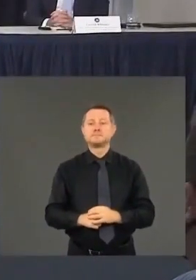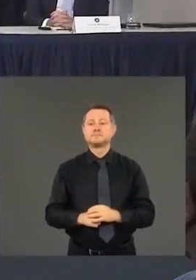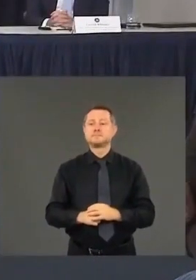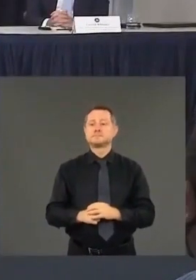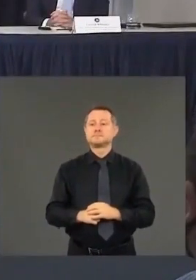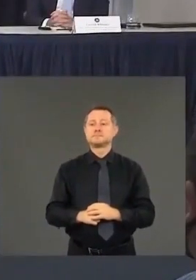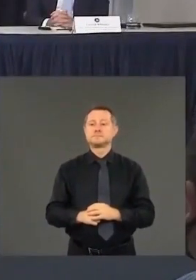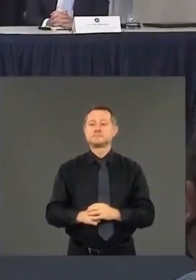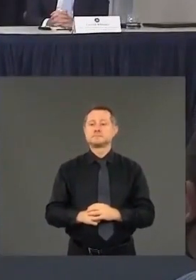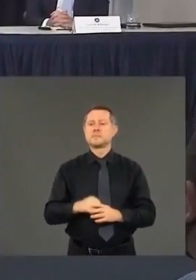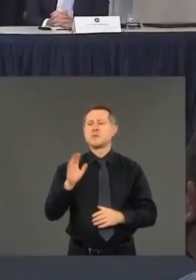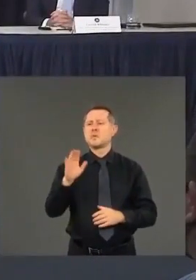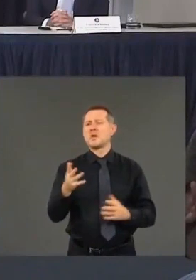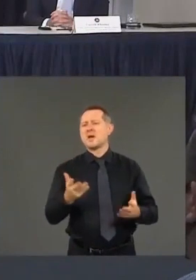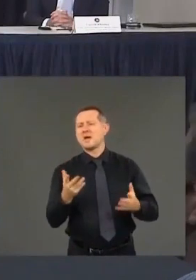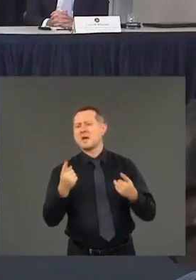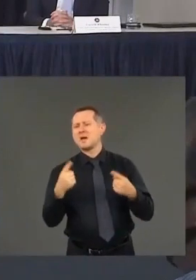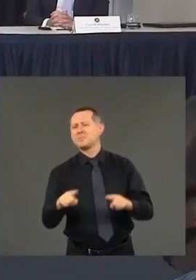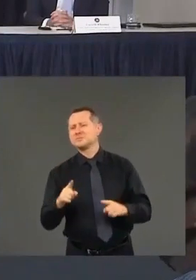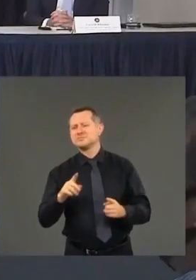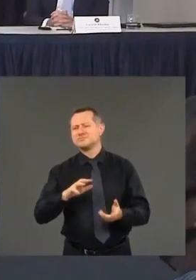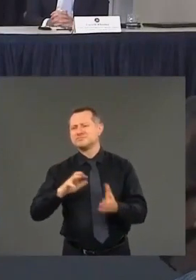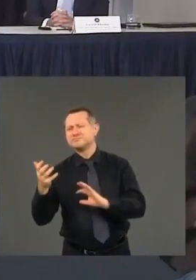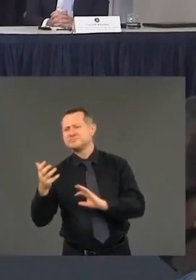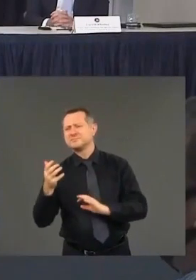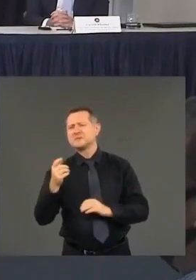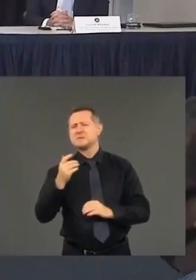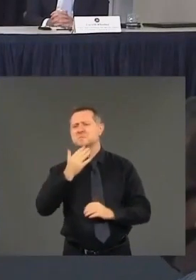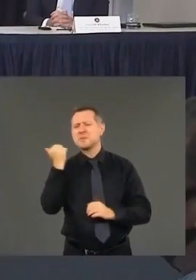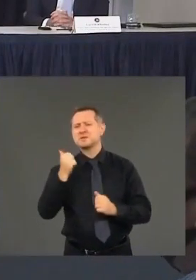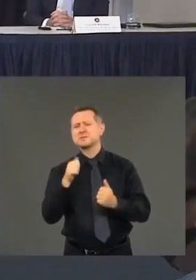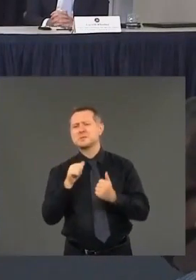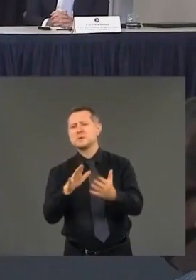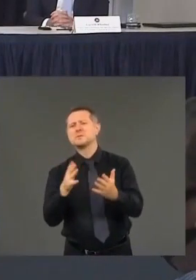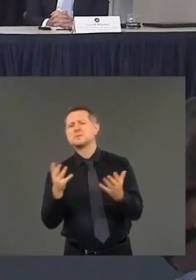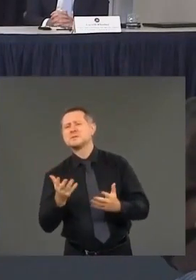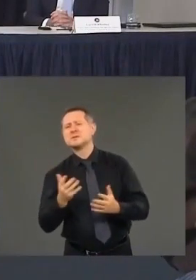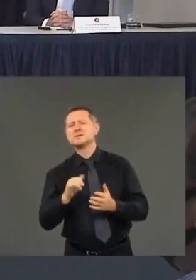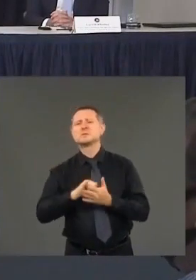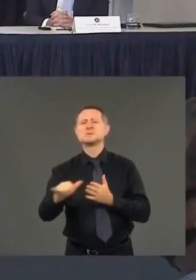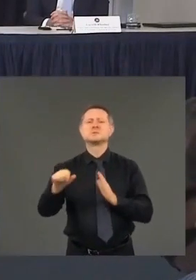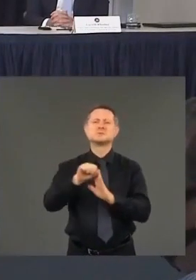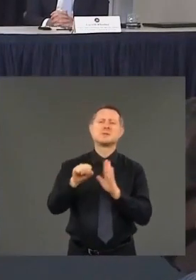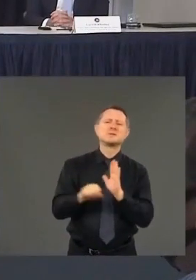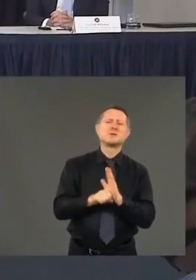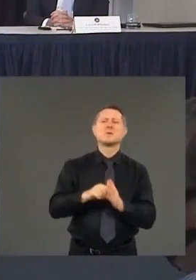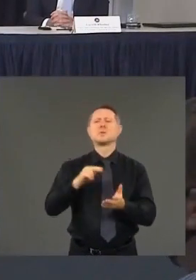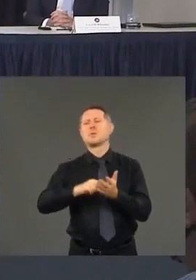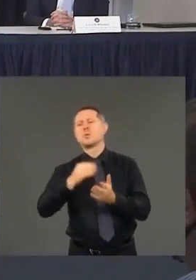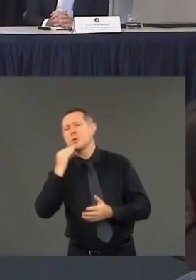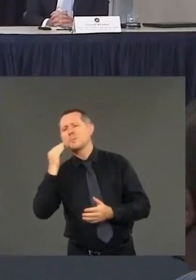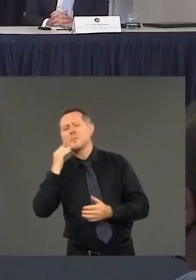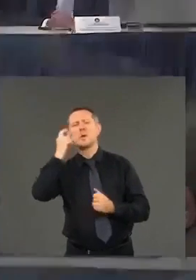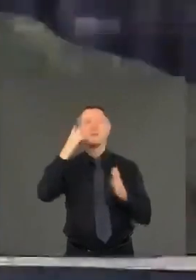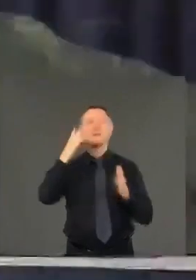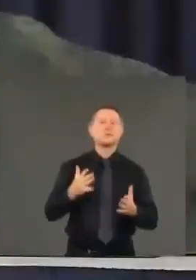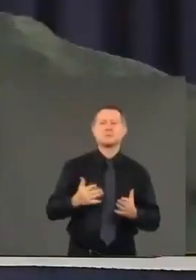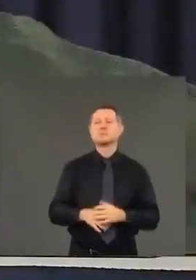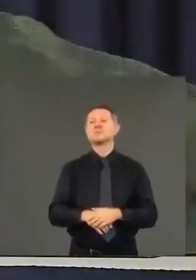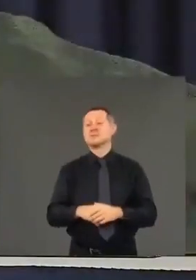went wrong, and what could have, looking back, right, in hindsight, what could have the state, the federal government, and nursing homes done Total hindsight,